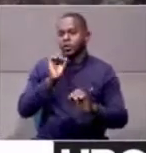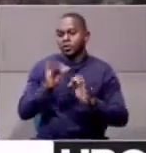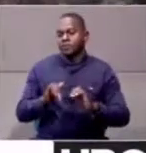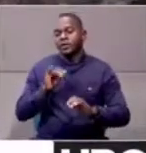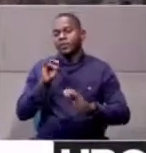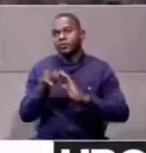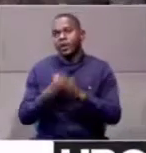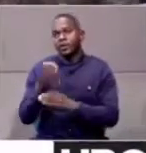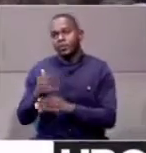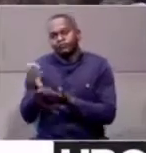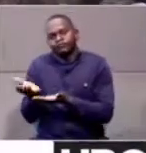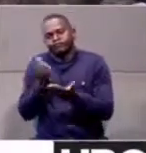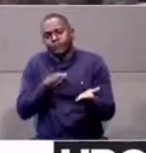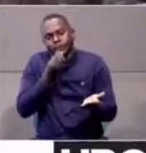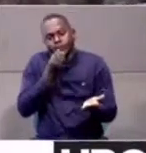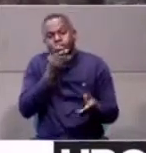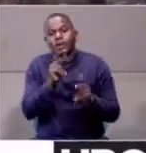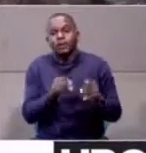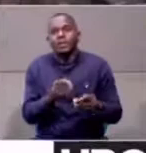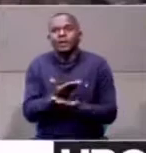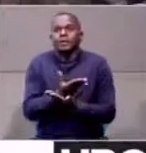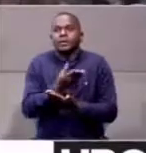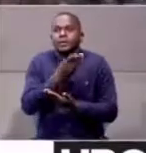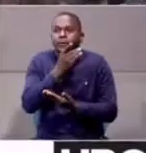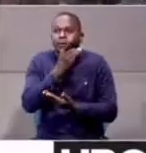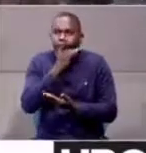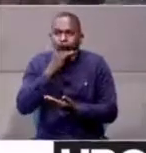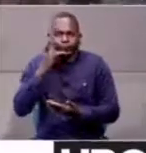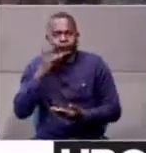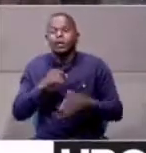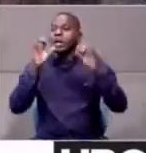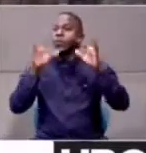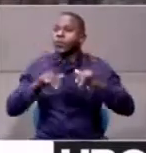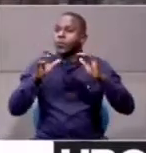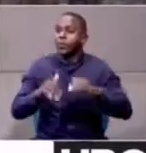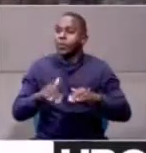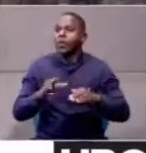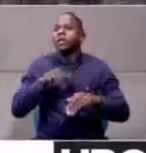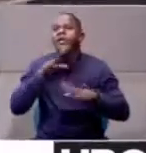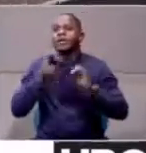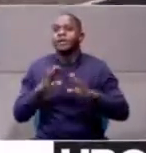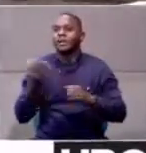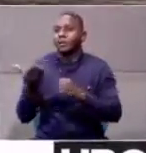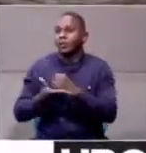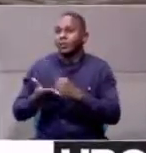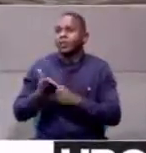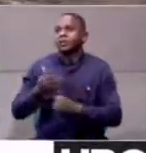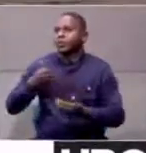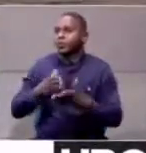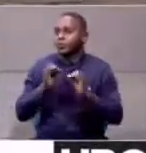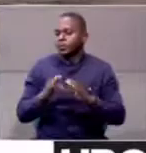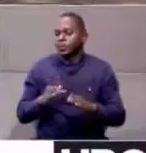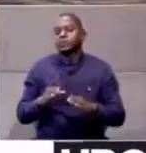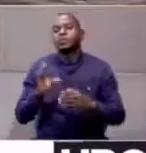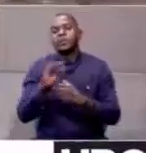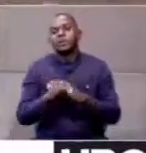food to the people. It's because we had droughts, the rains were not enough, and the harvest was not good. Nabila Took District